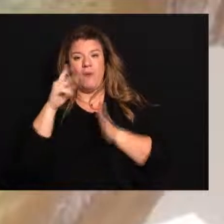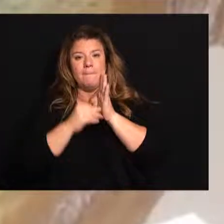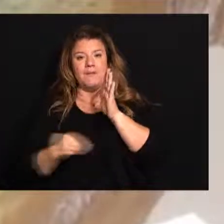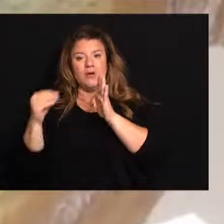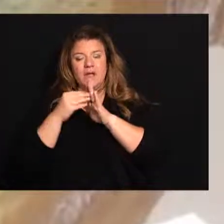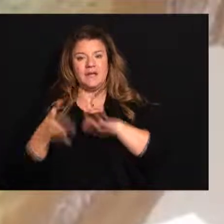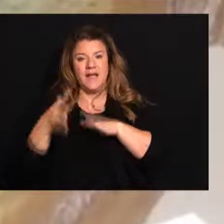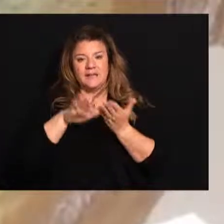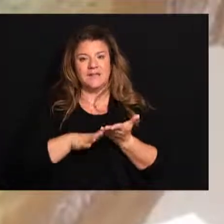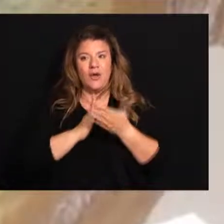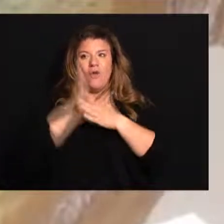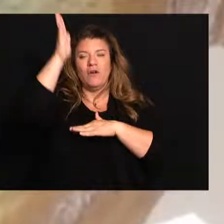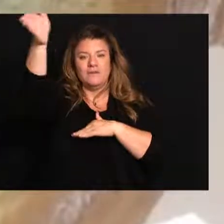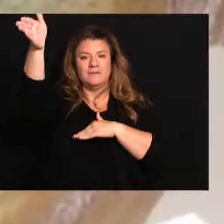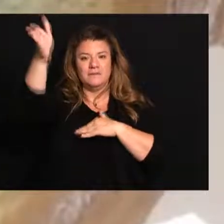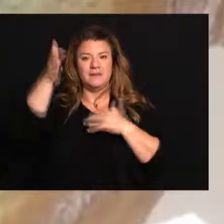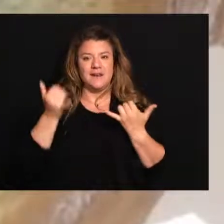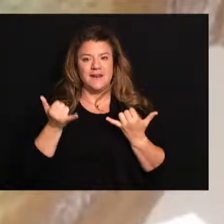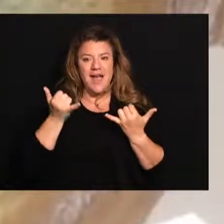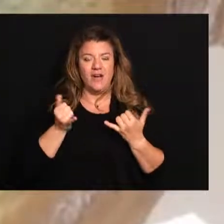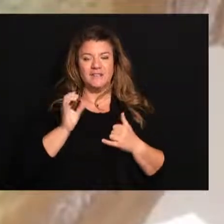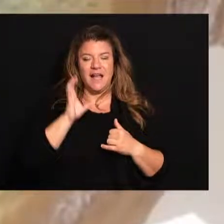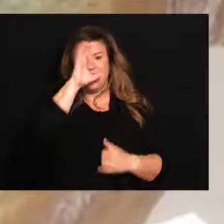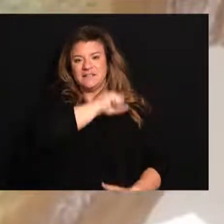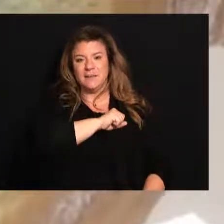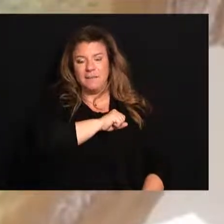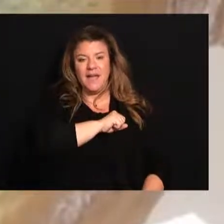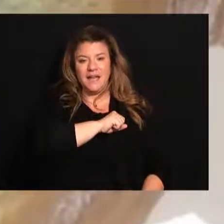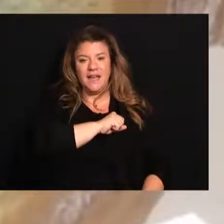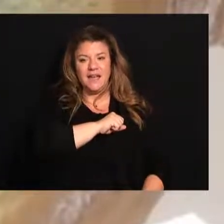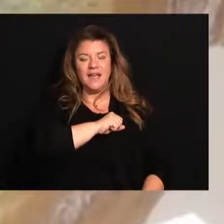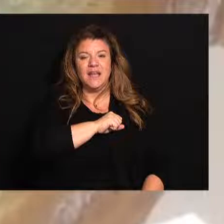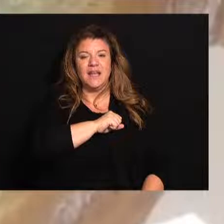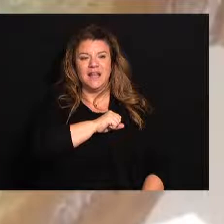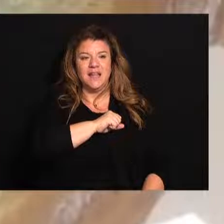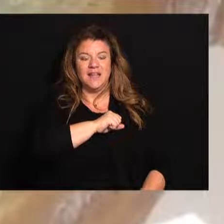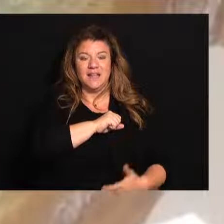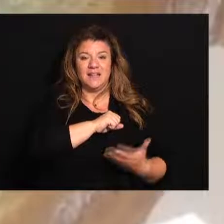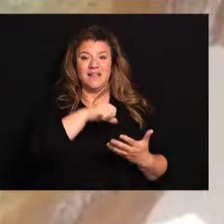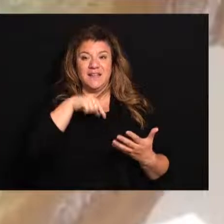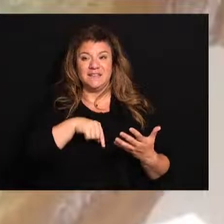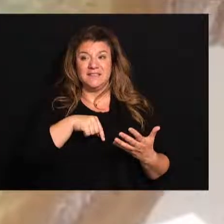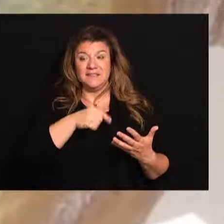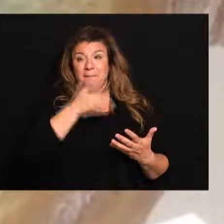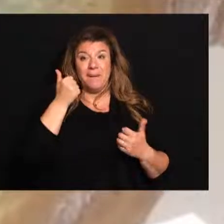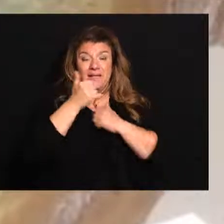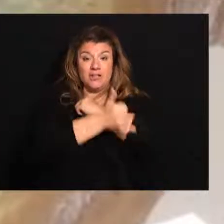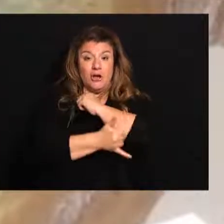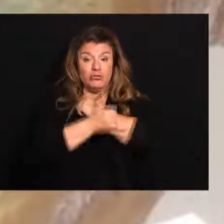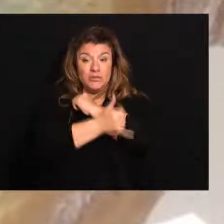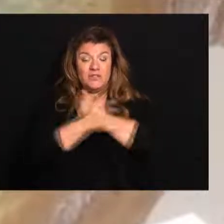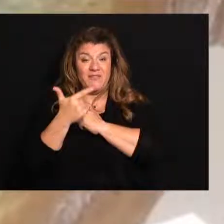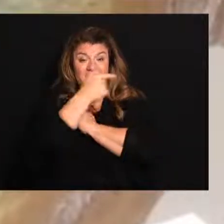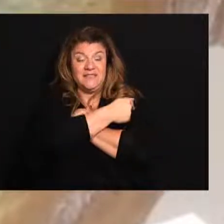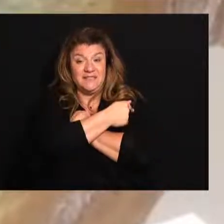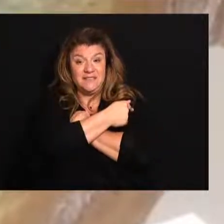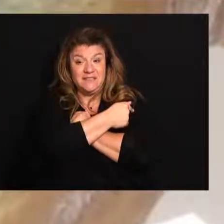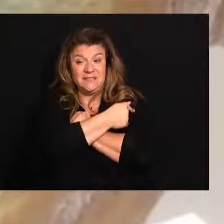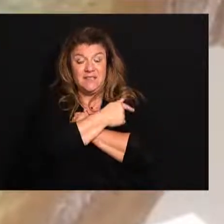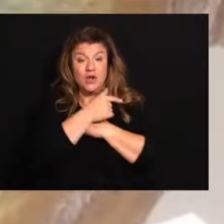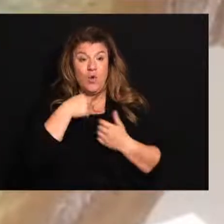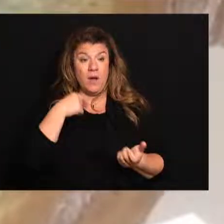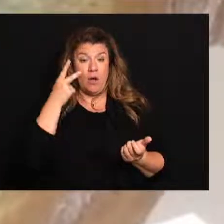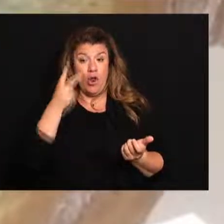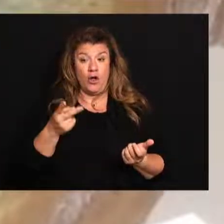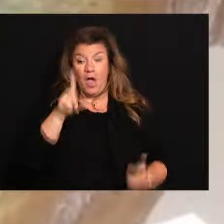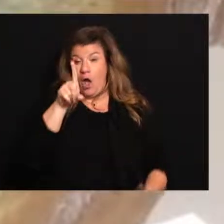for COVID-19. And it's estimated if we had been as aggressive as the best countries in the world with our vaccines, we may be looking